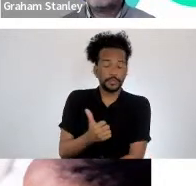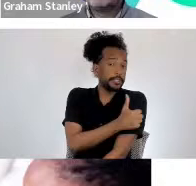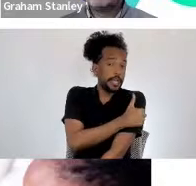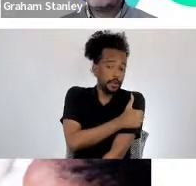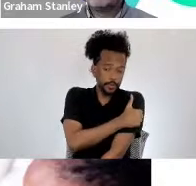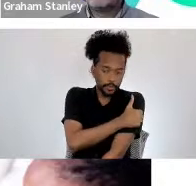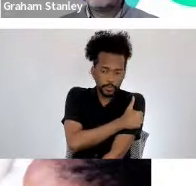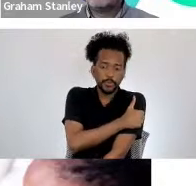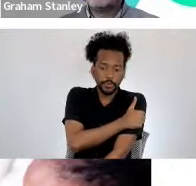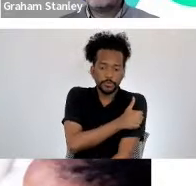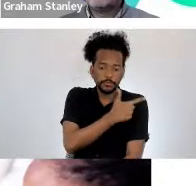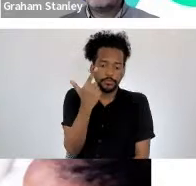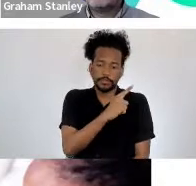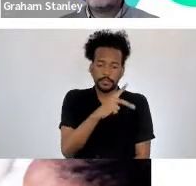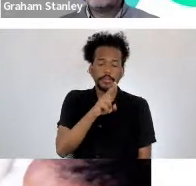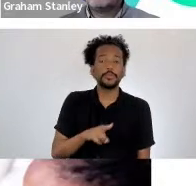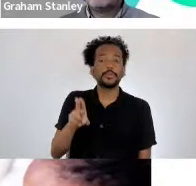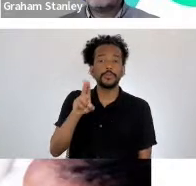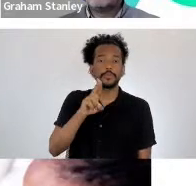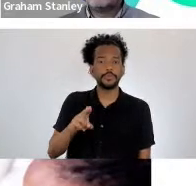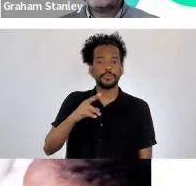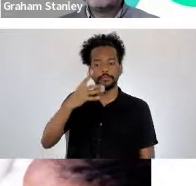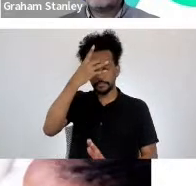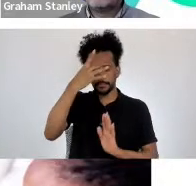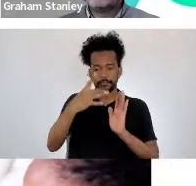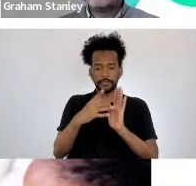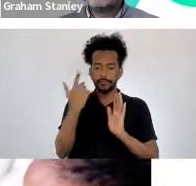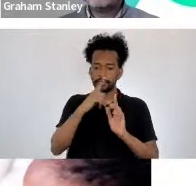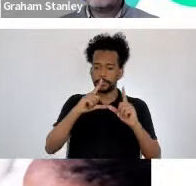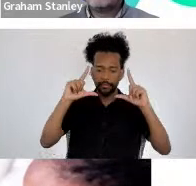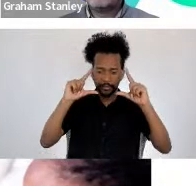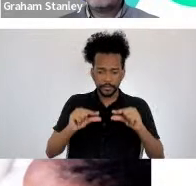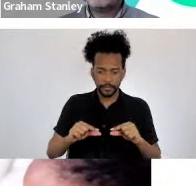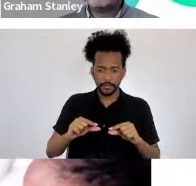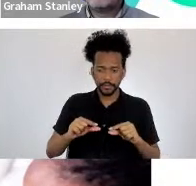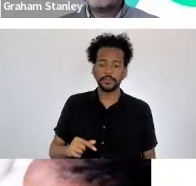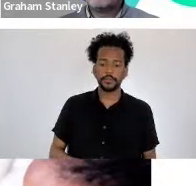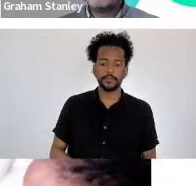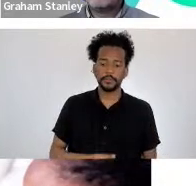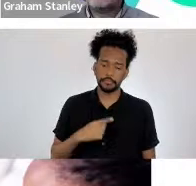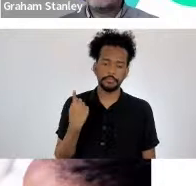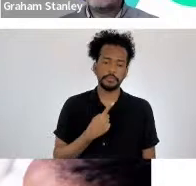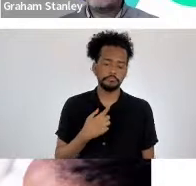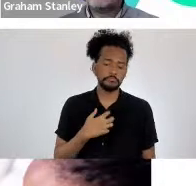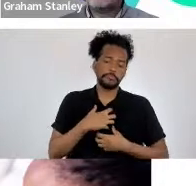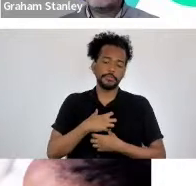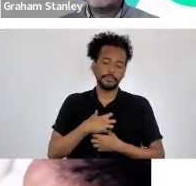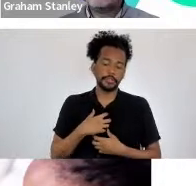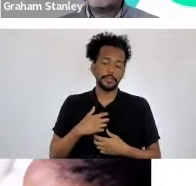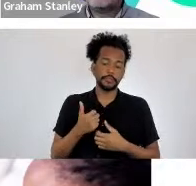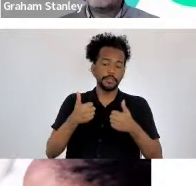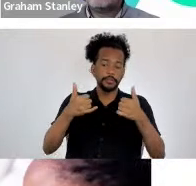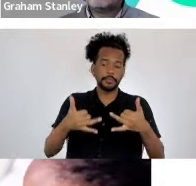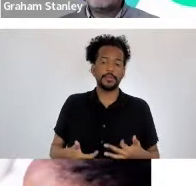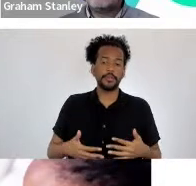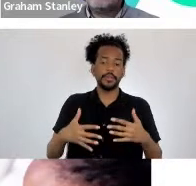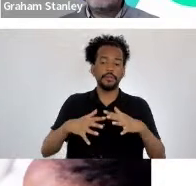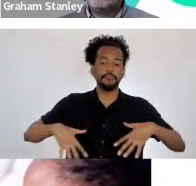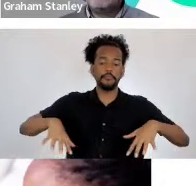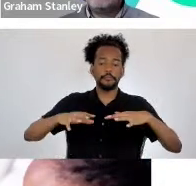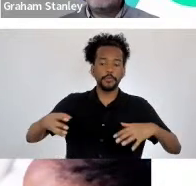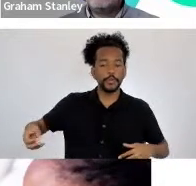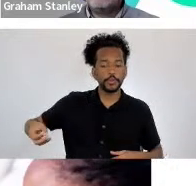anxiety. All of us feel anxious about speaking in public in a new language or language that we're learning. This is a very